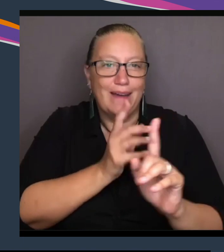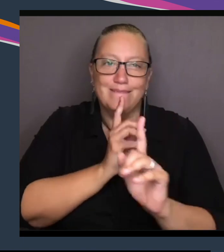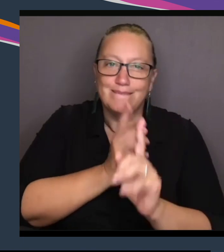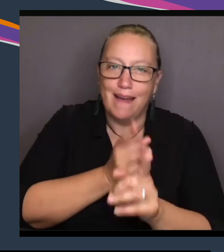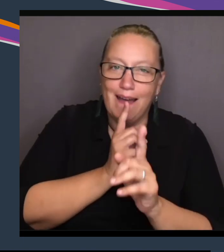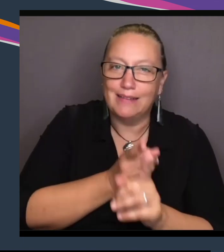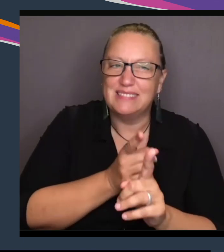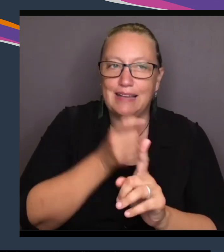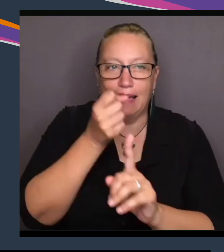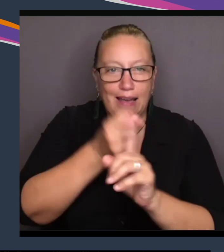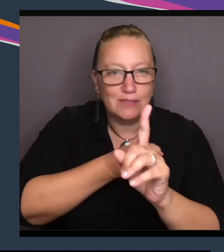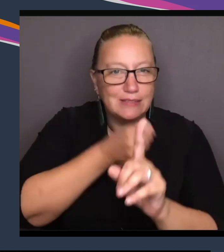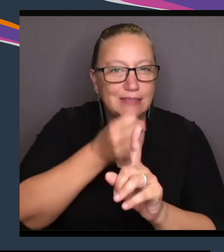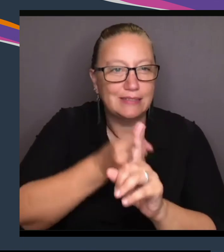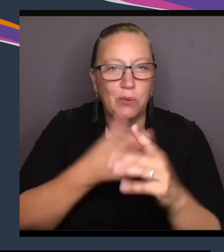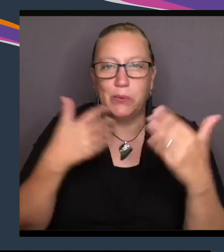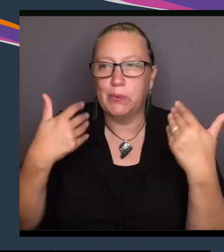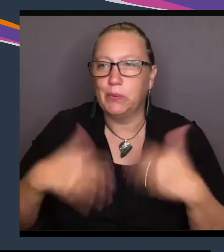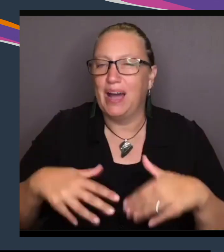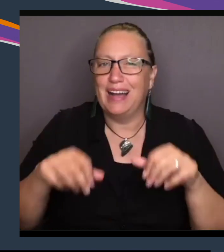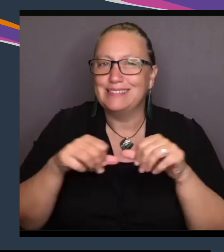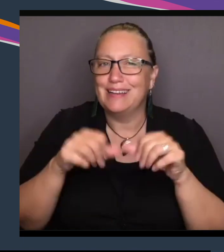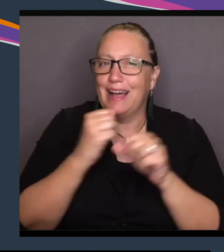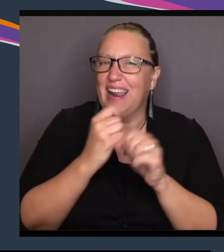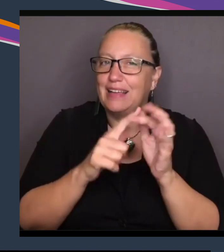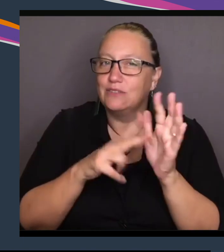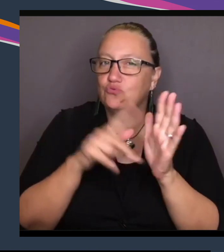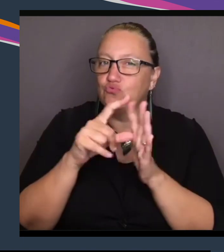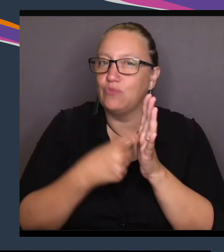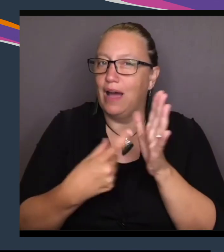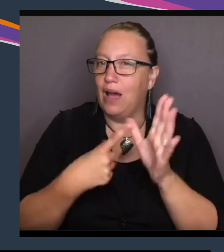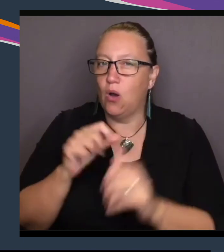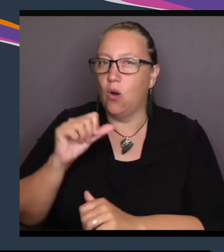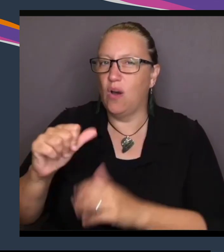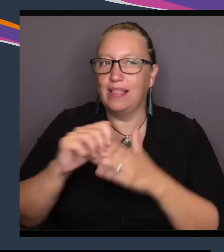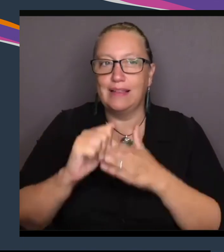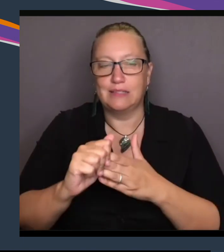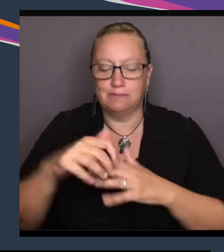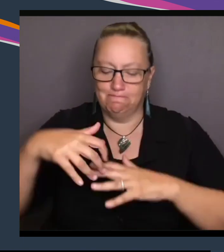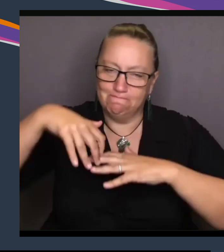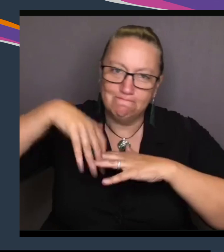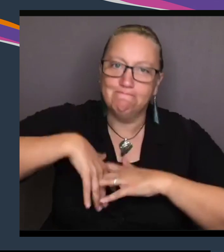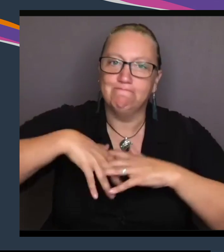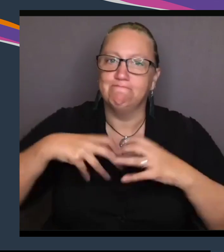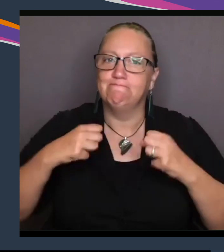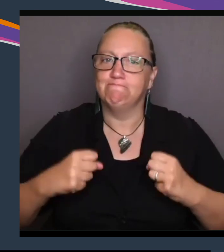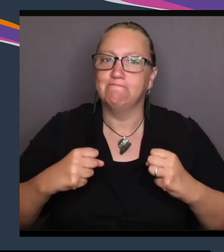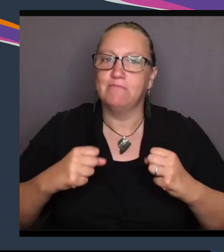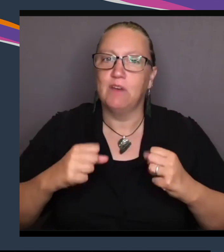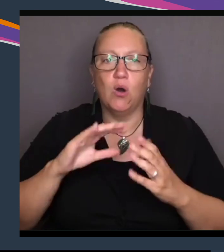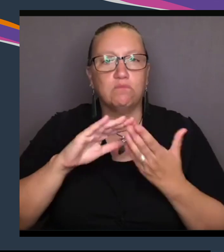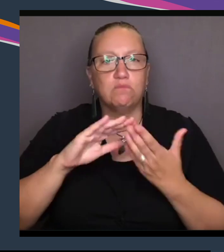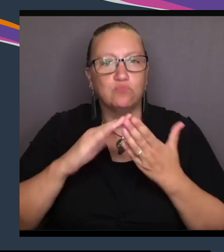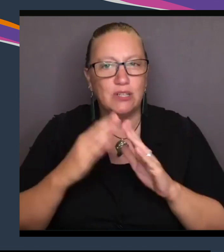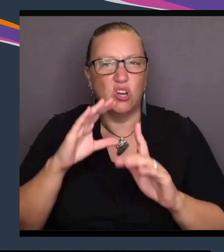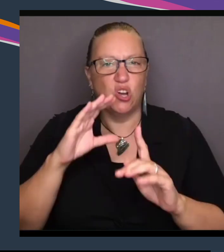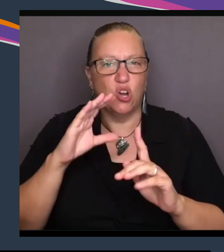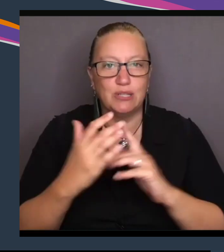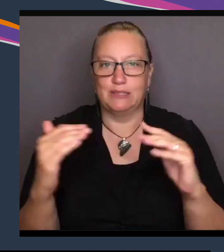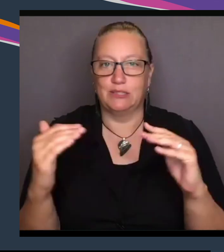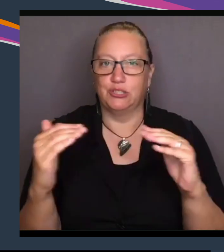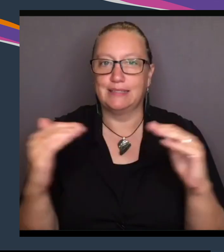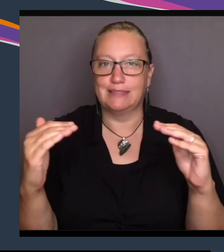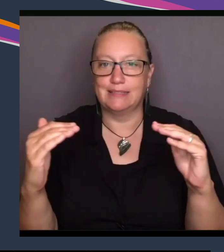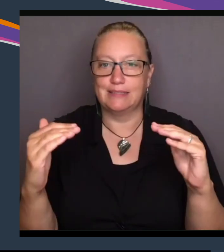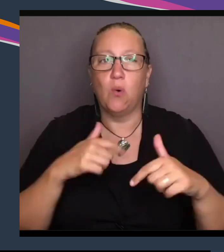Glendra's leadership is grounded in culture, community and justice. We are deeply honoured you're here today and thank